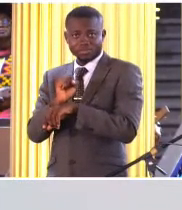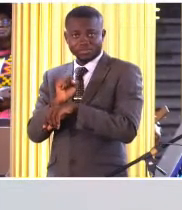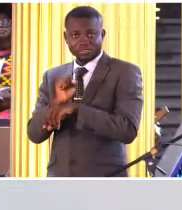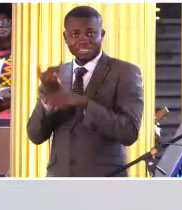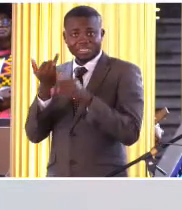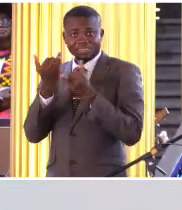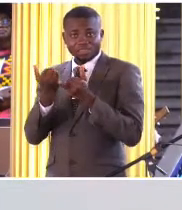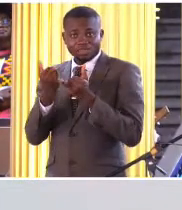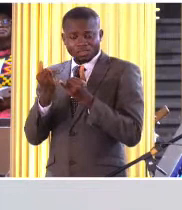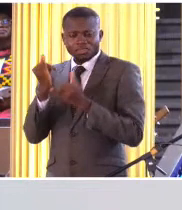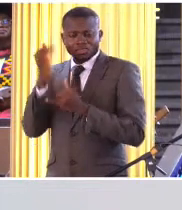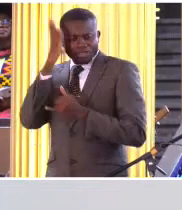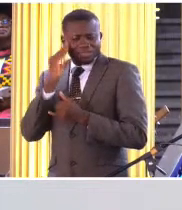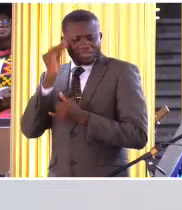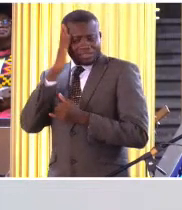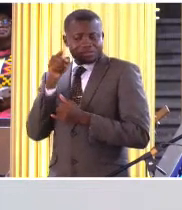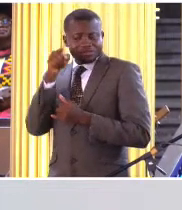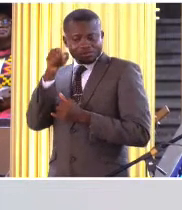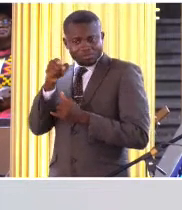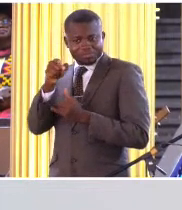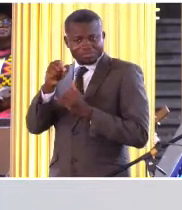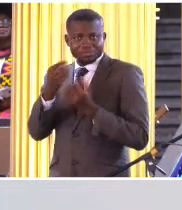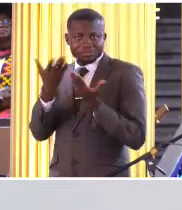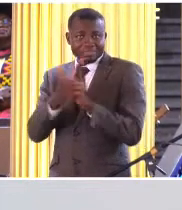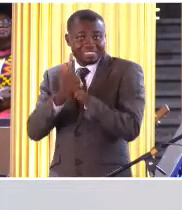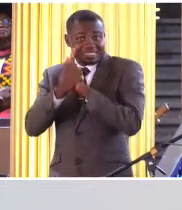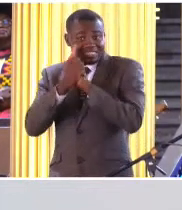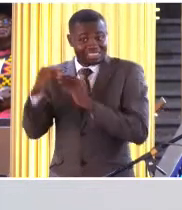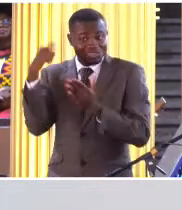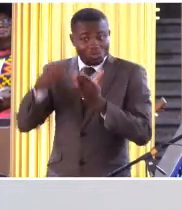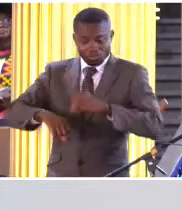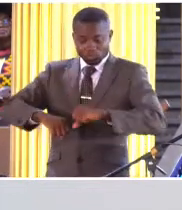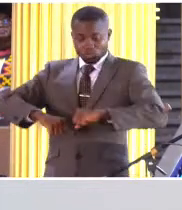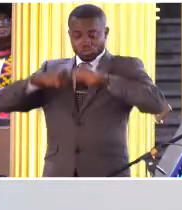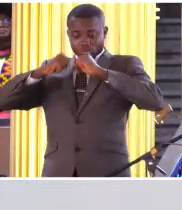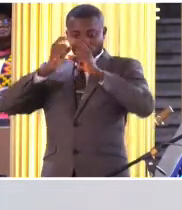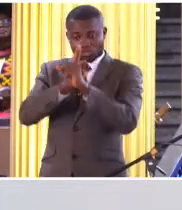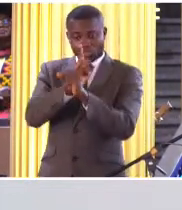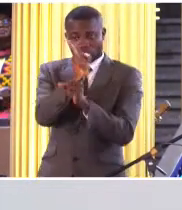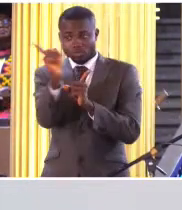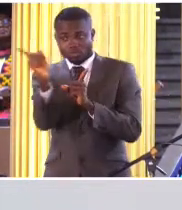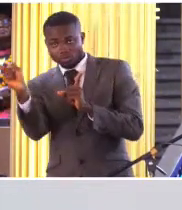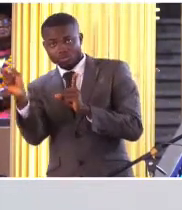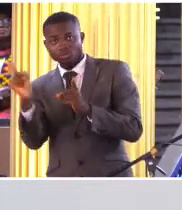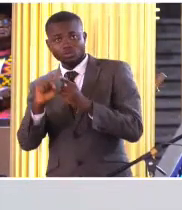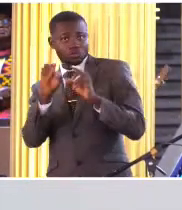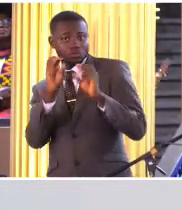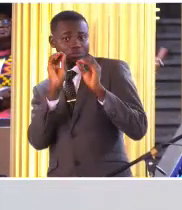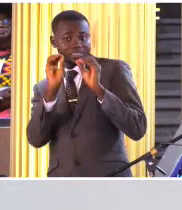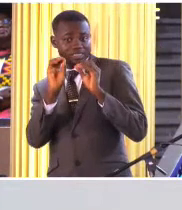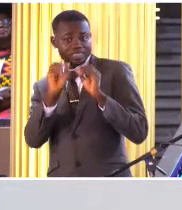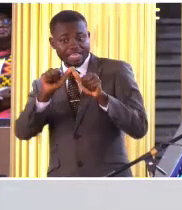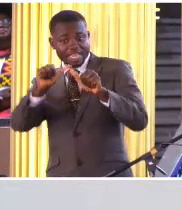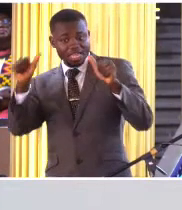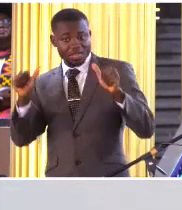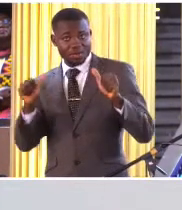his expertise in movement science and musculoskeletal disorders, his teaching areas